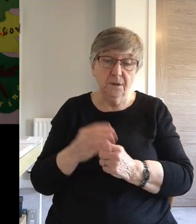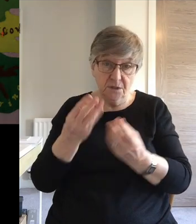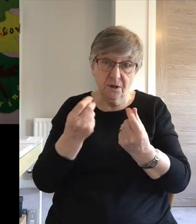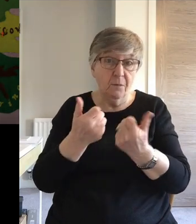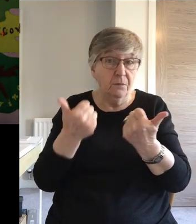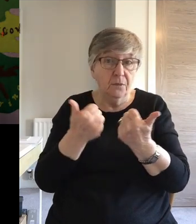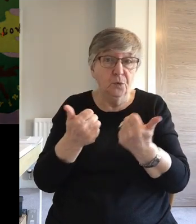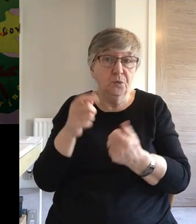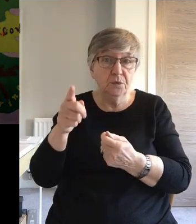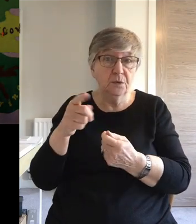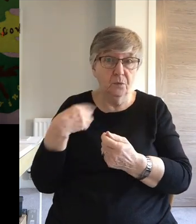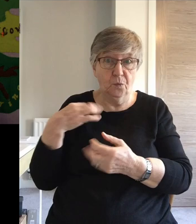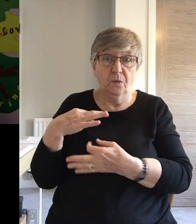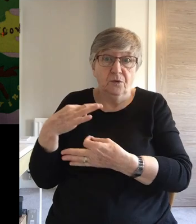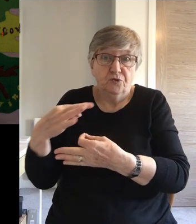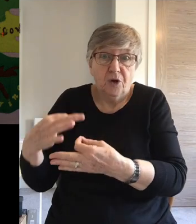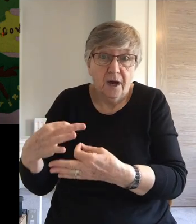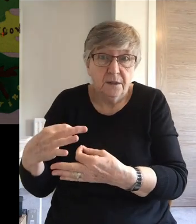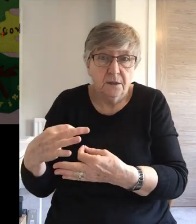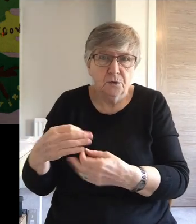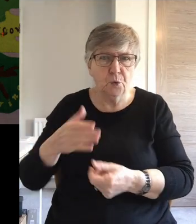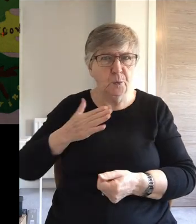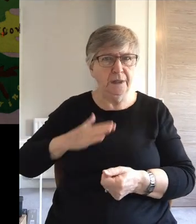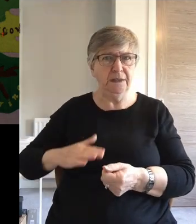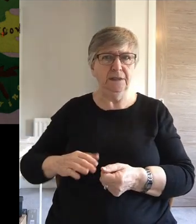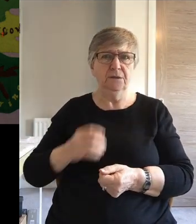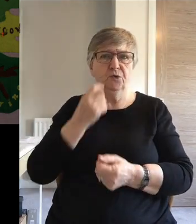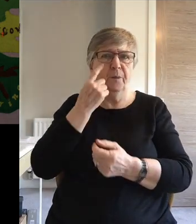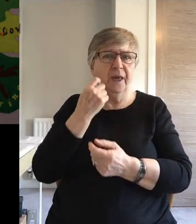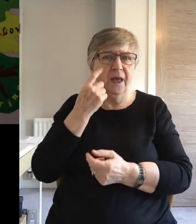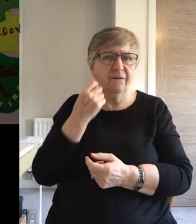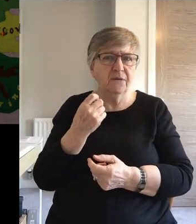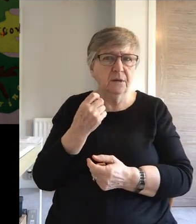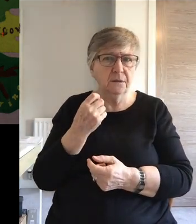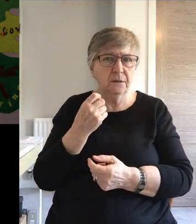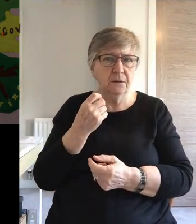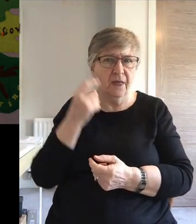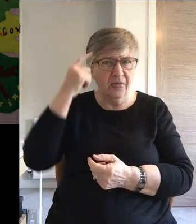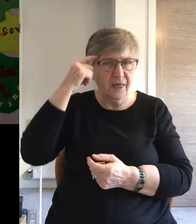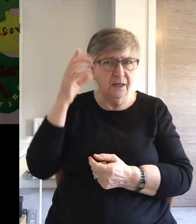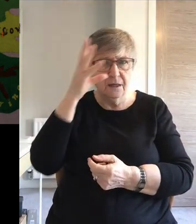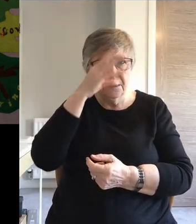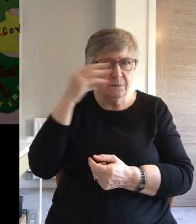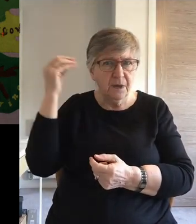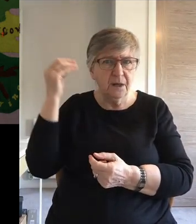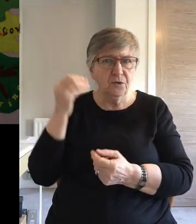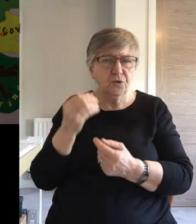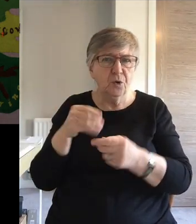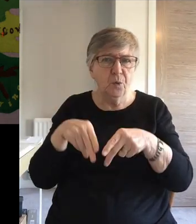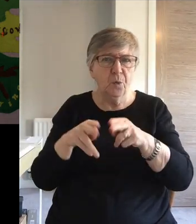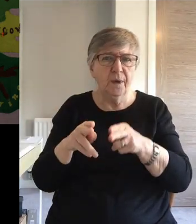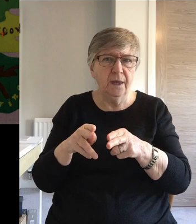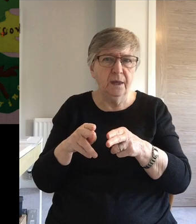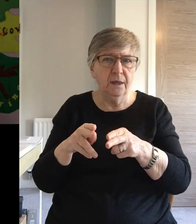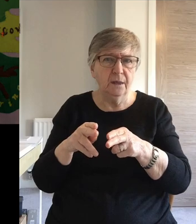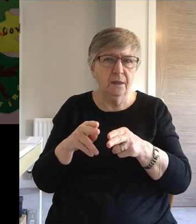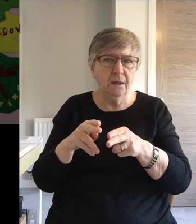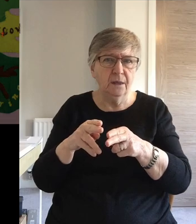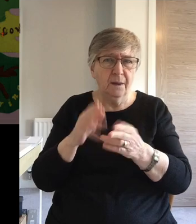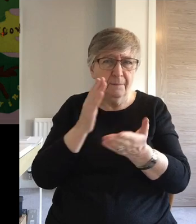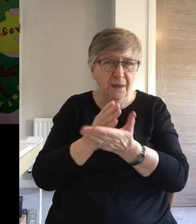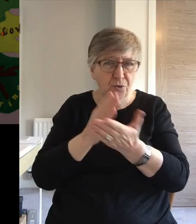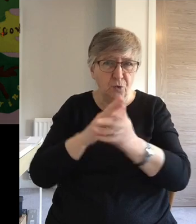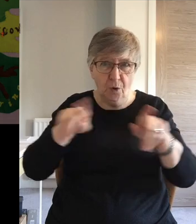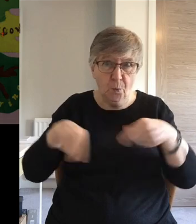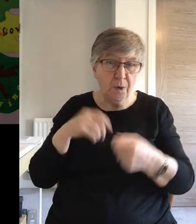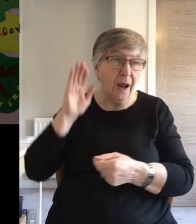And they have their attractions. So we need to be on our toes. We need to be on our spiritual toes. Make sure that we're listening out